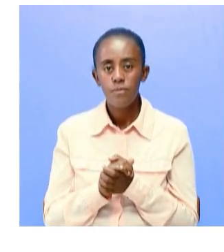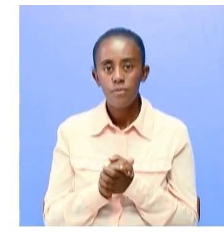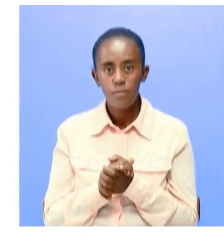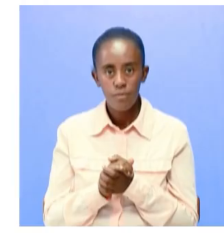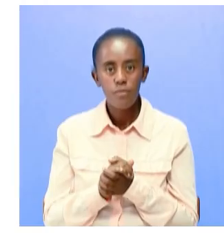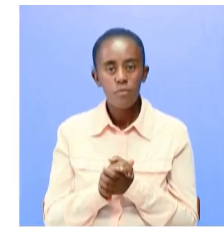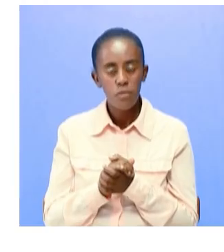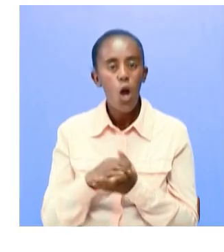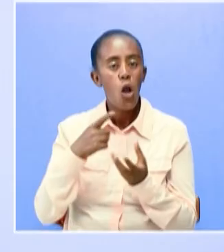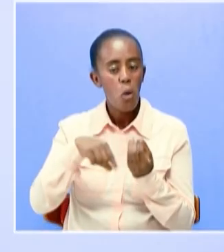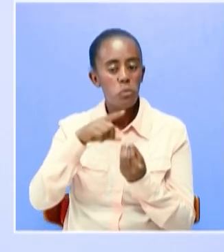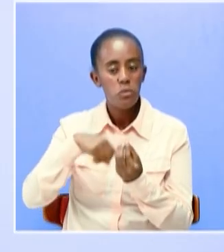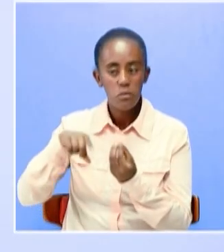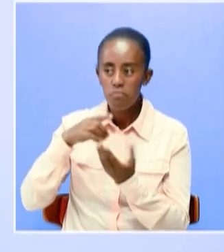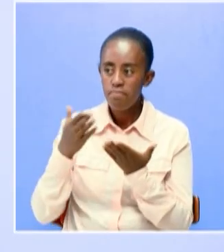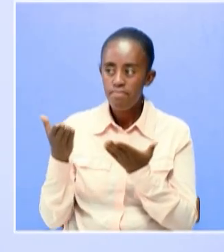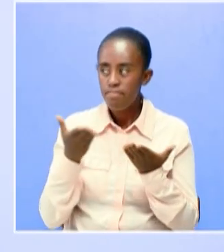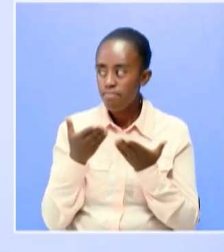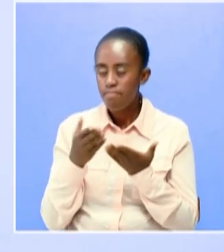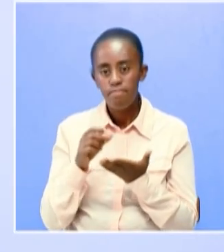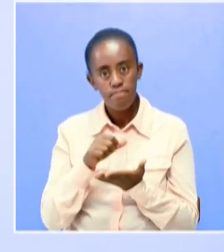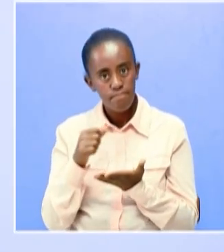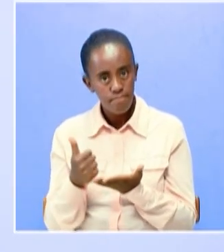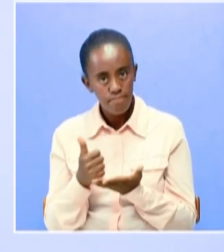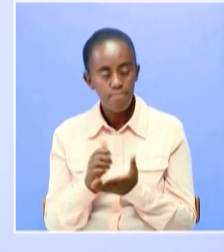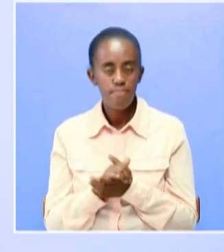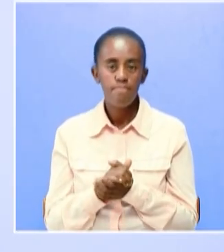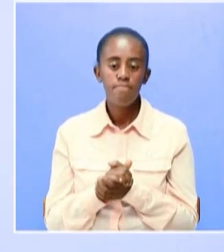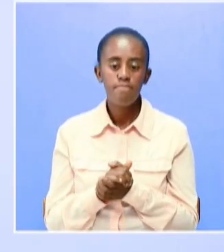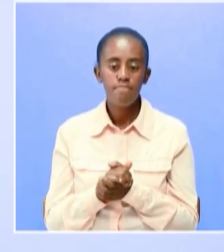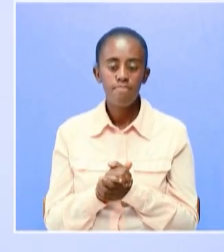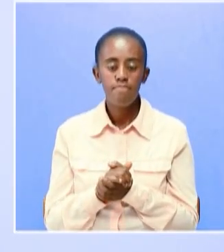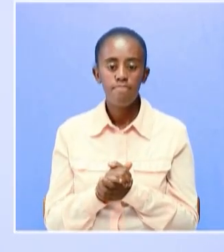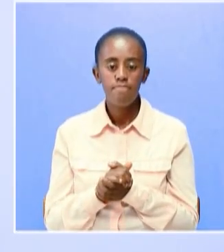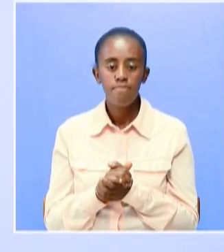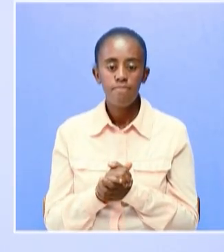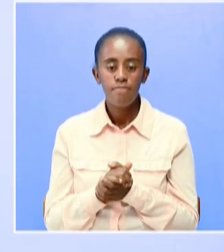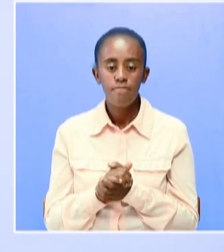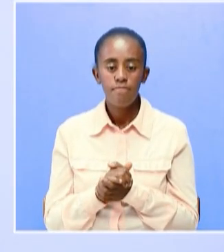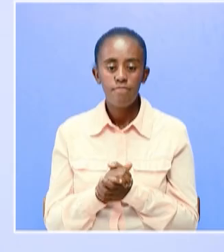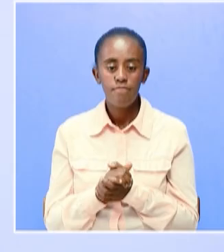around here. And another one is here. Hi,